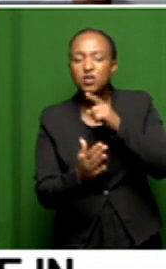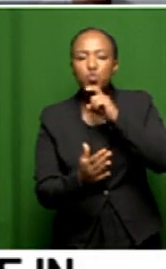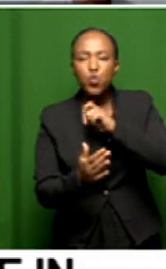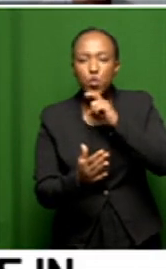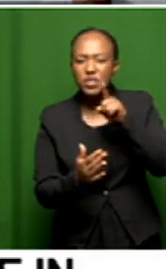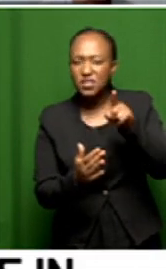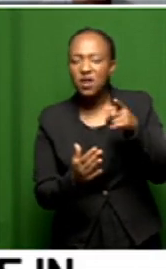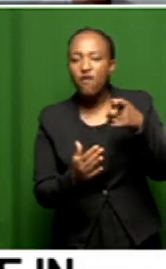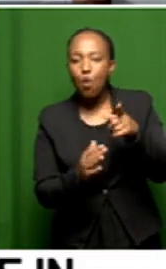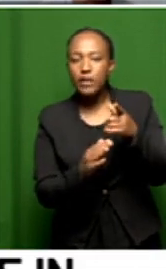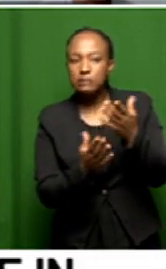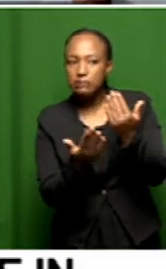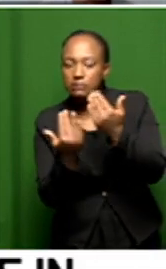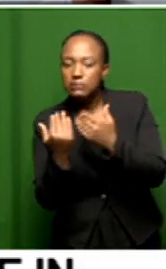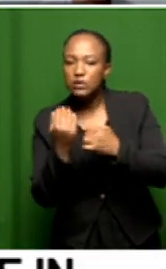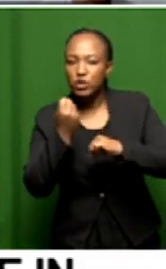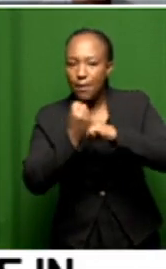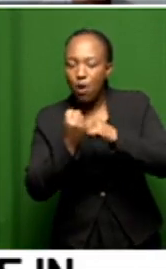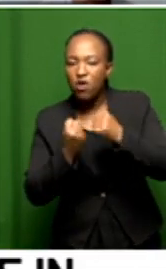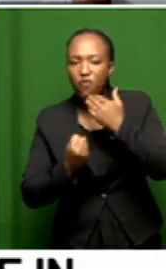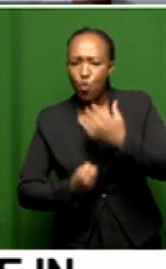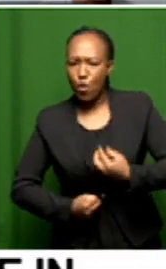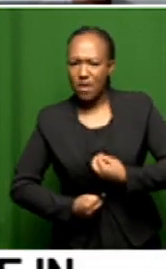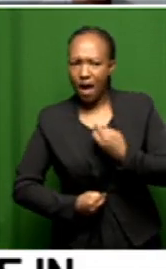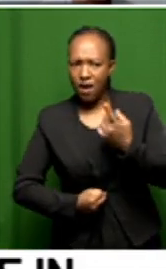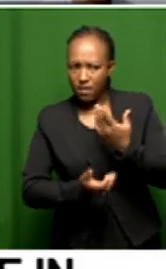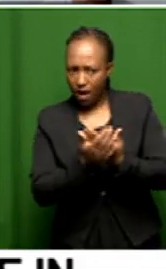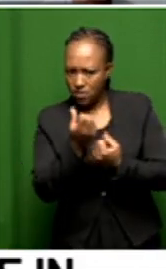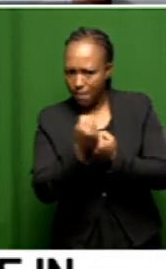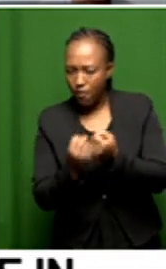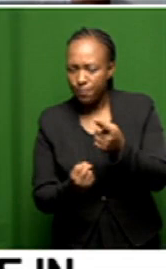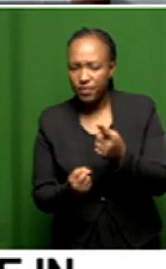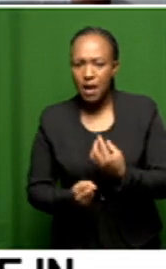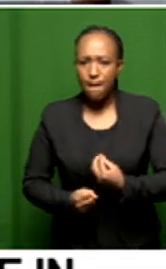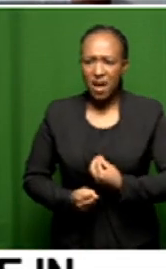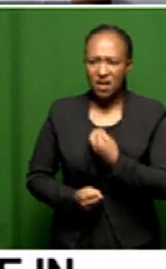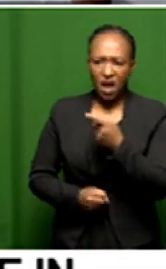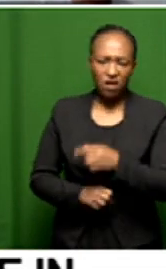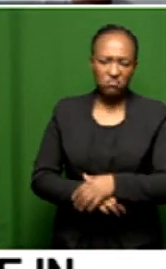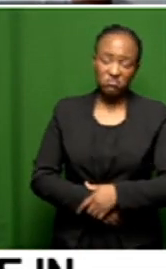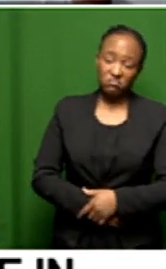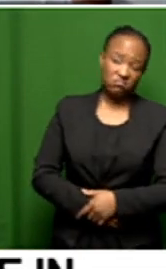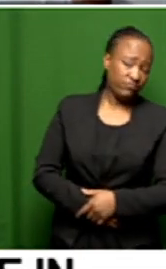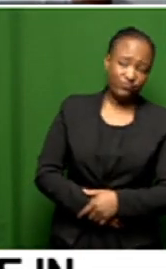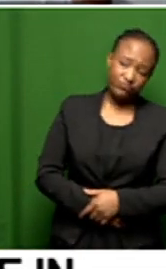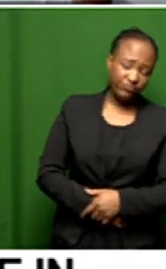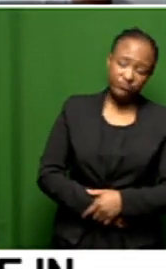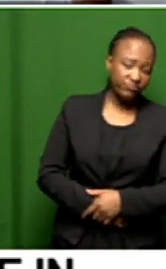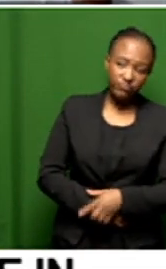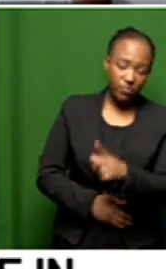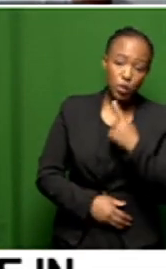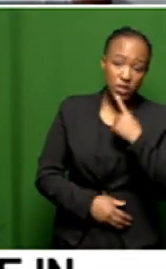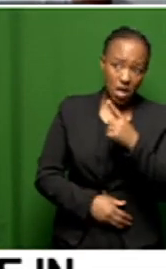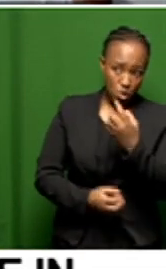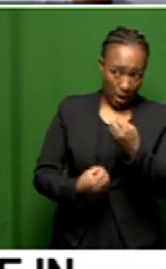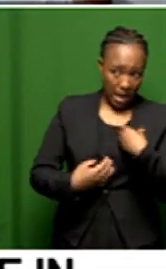card to gain support of young people. So and young people are really not budging into the thing of saying we're going